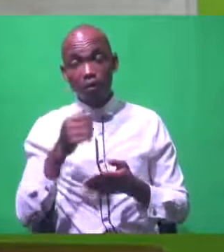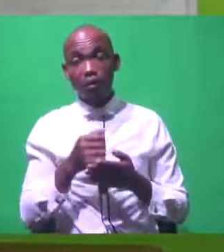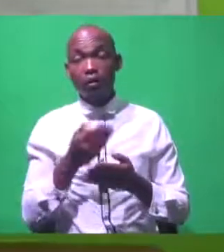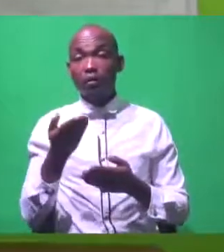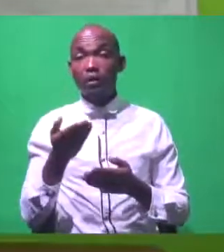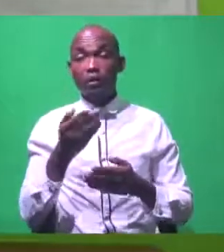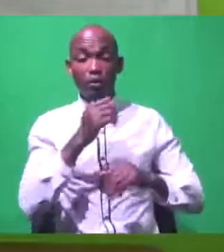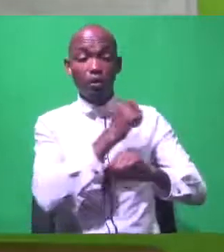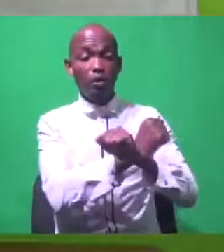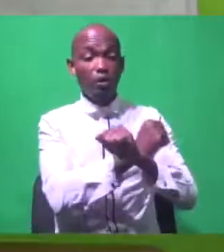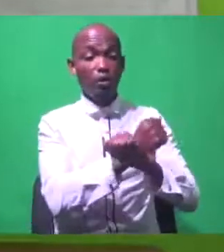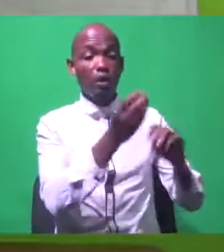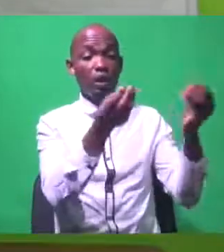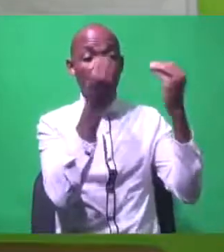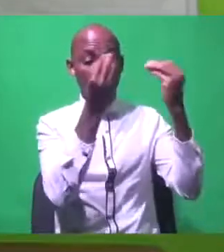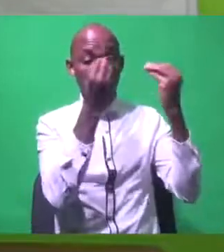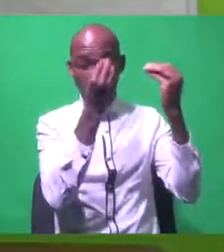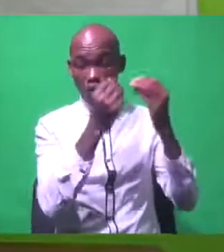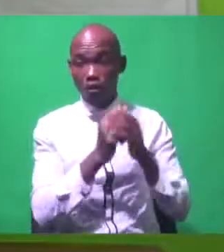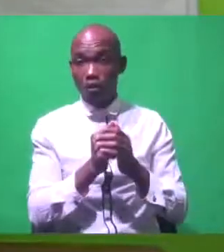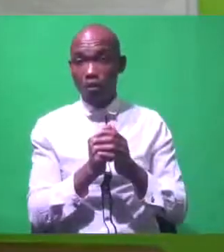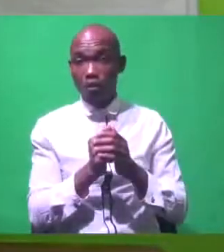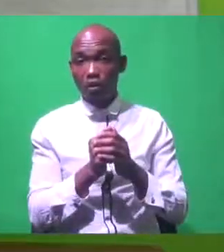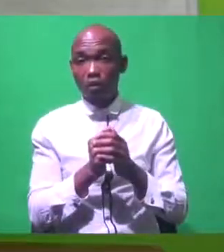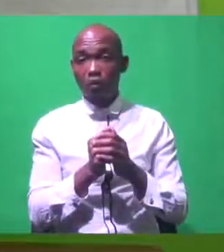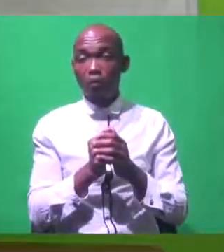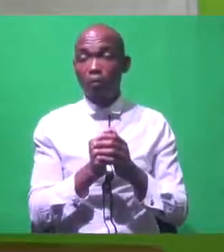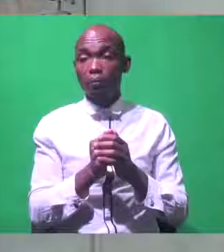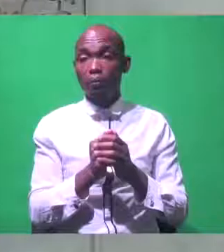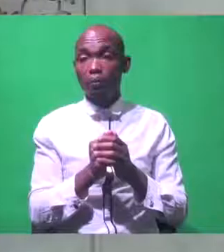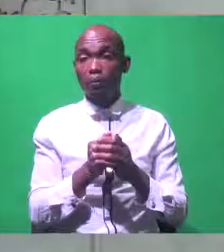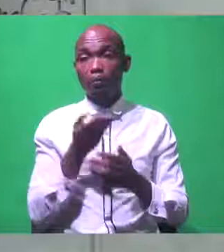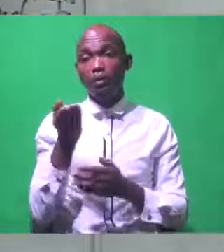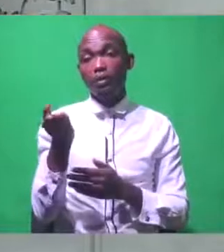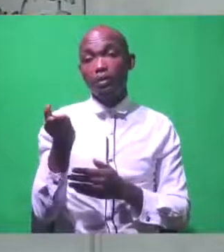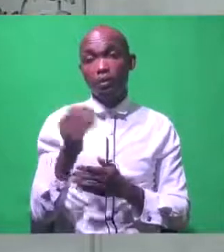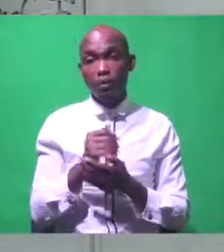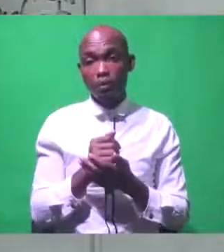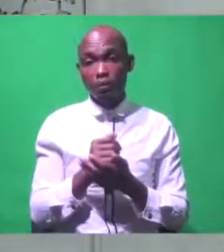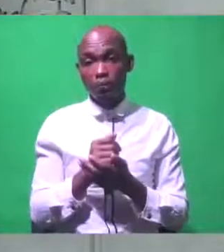colonial education, it was this one.